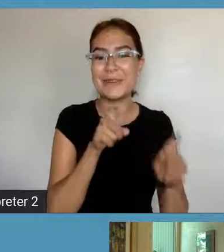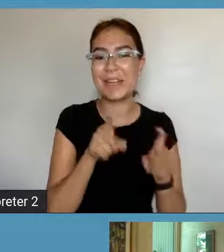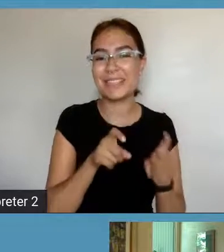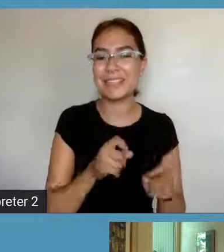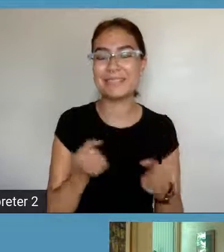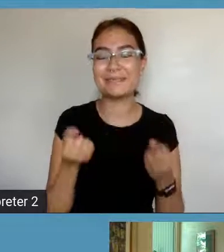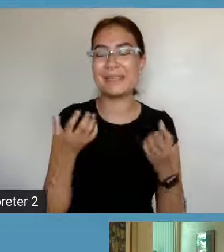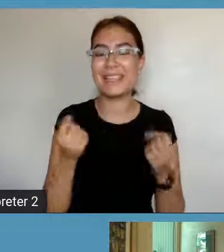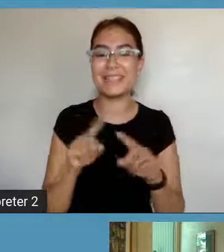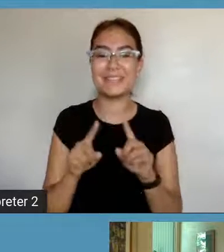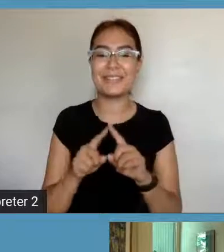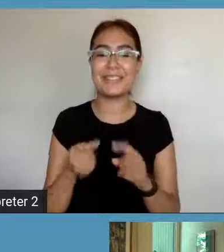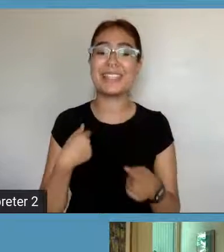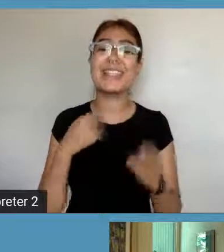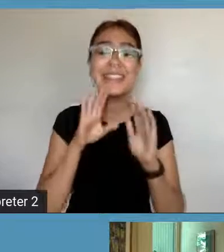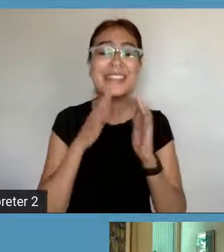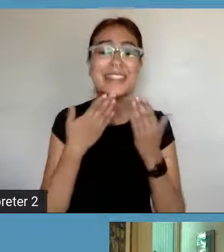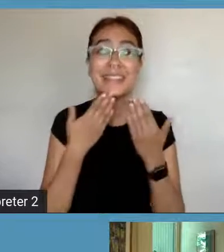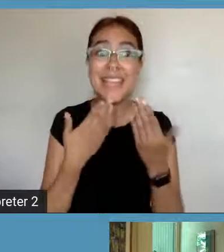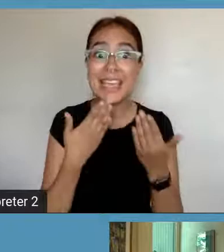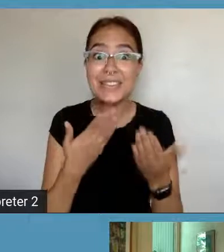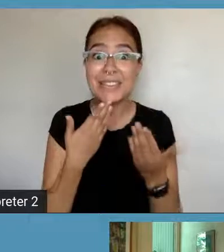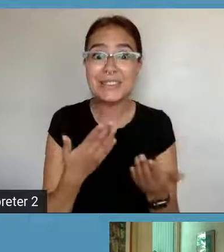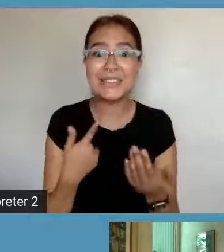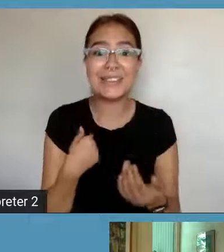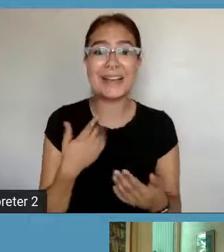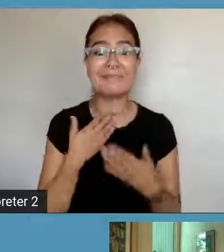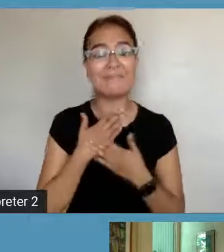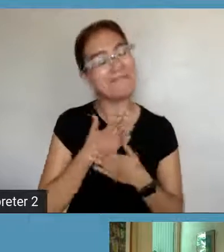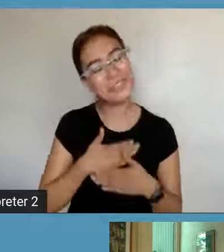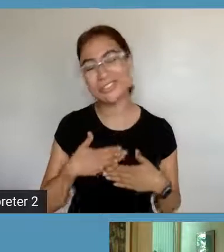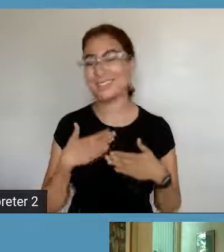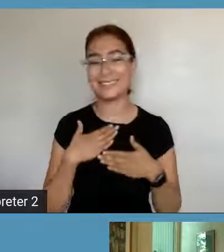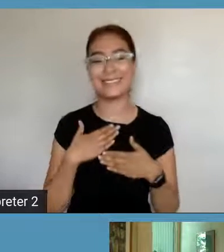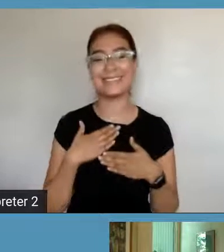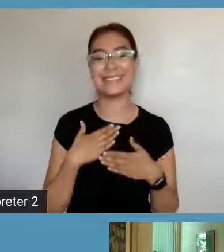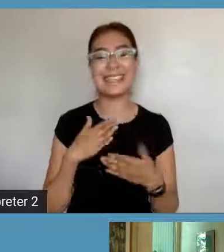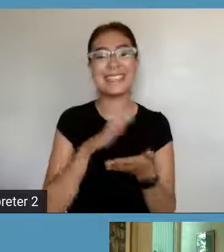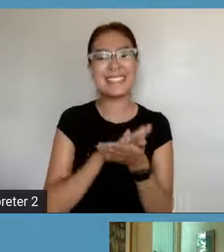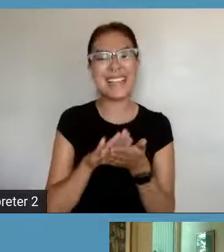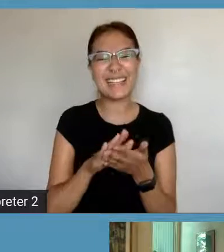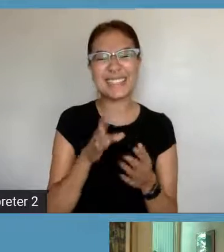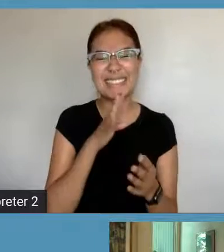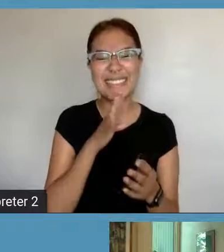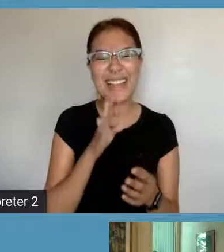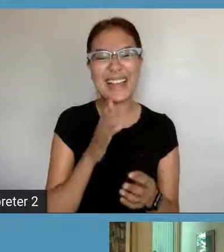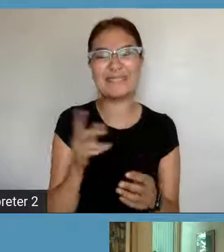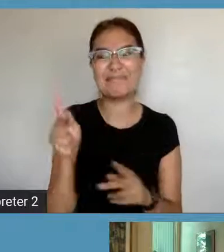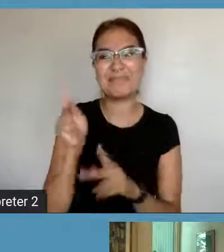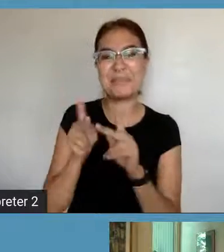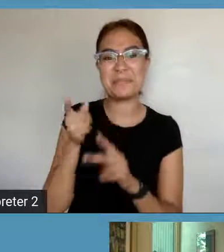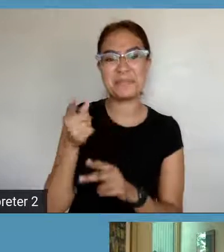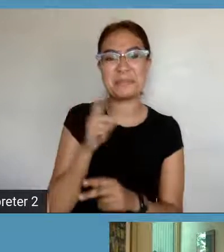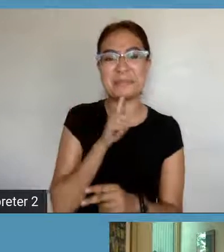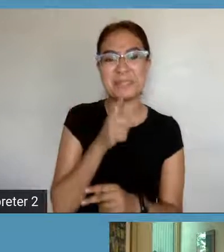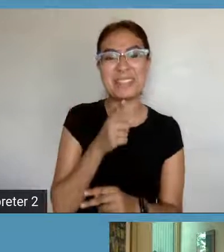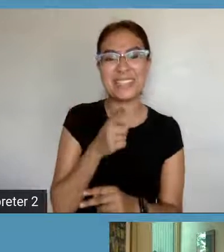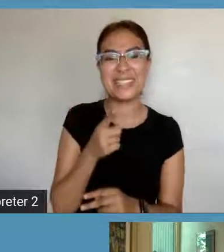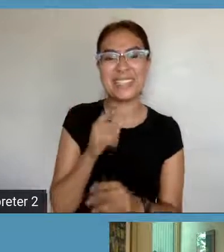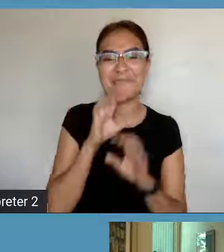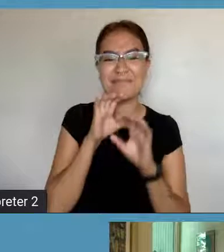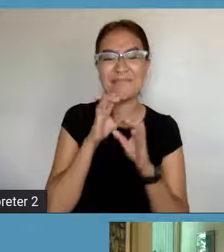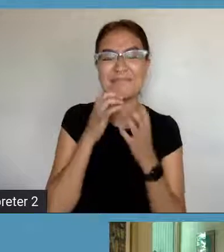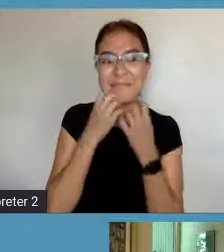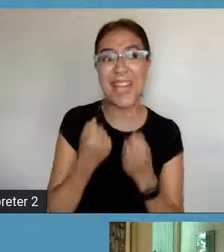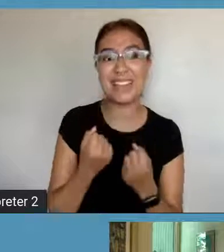And I'm so glad. Thank you for them. I really appreciate it. It's nice to talk to people who really are passionate